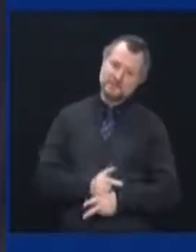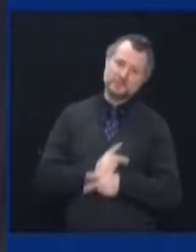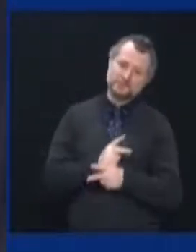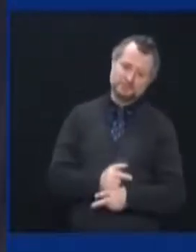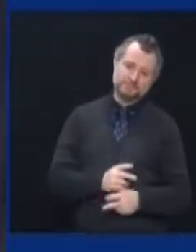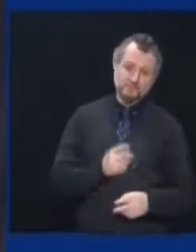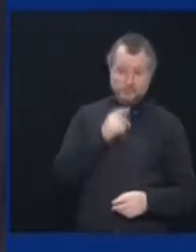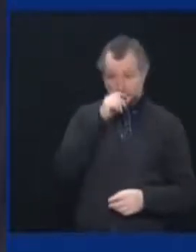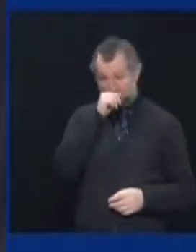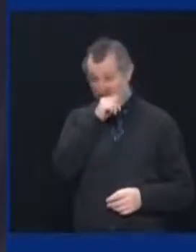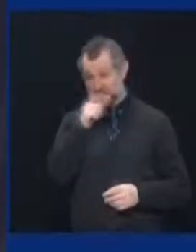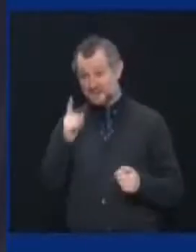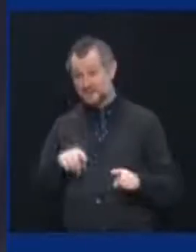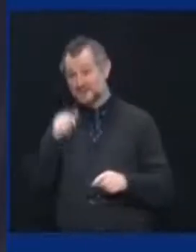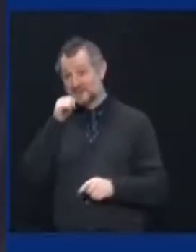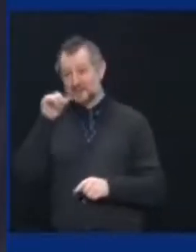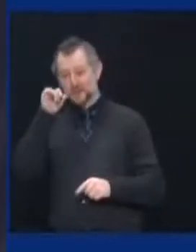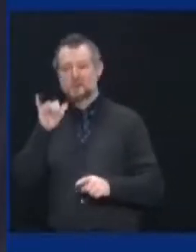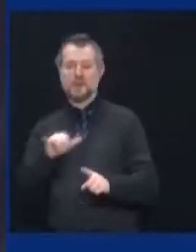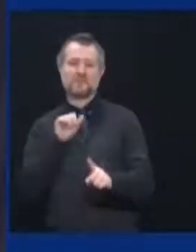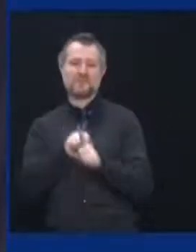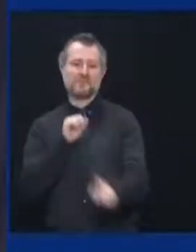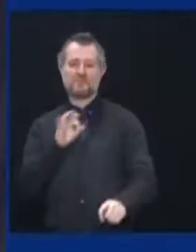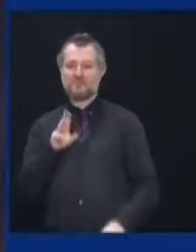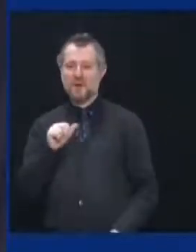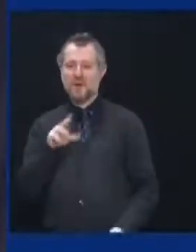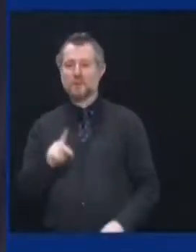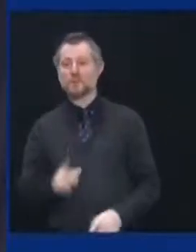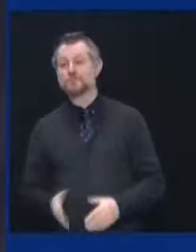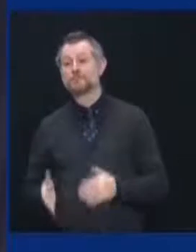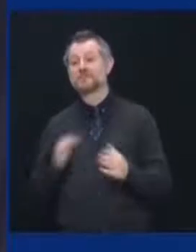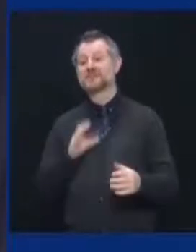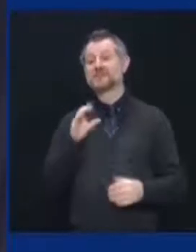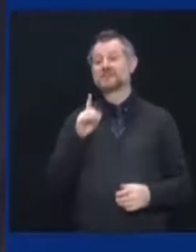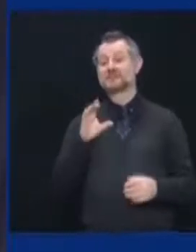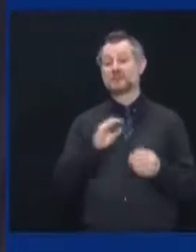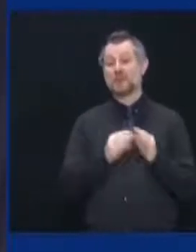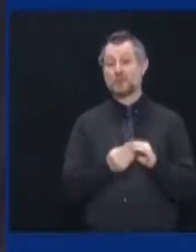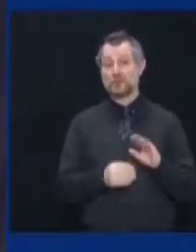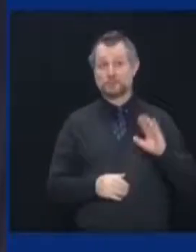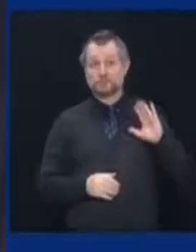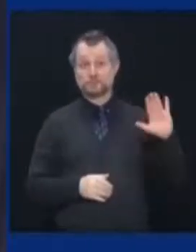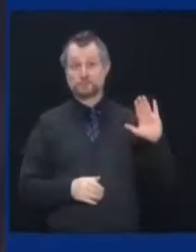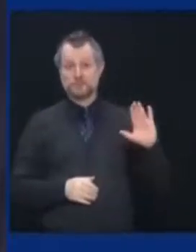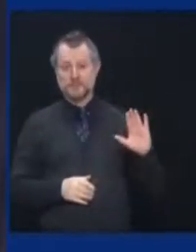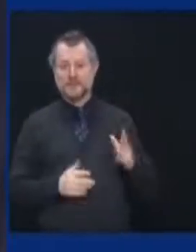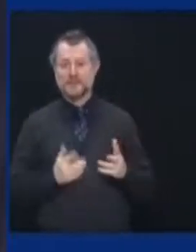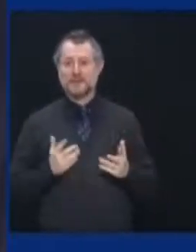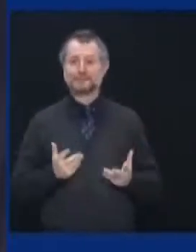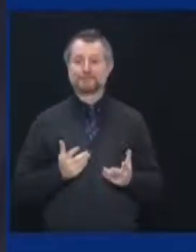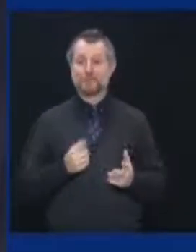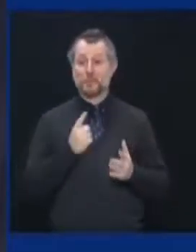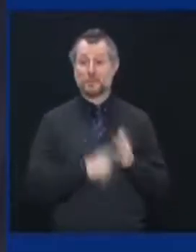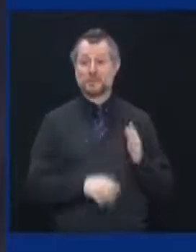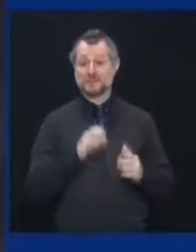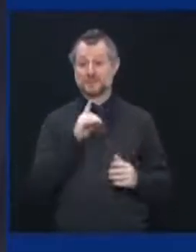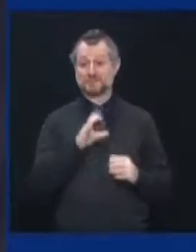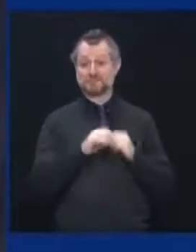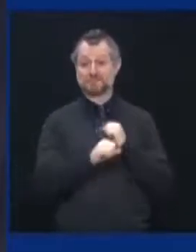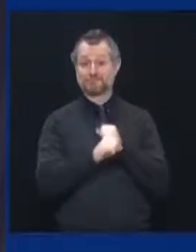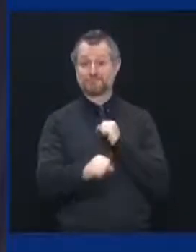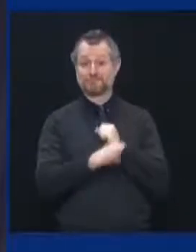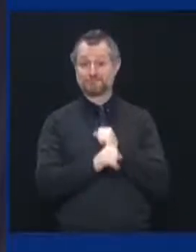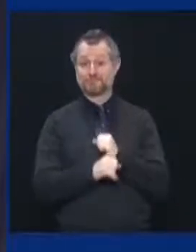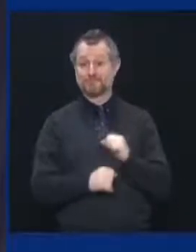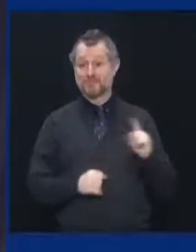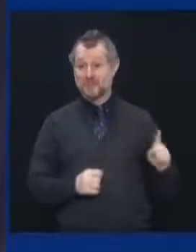fraud. On the CDC numbers, look, I take everything nowadays the CDC says recently